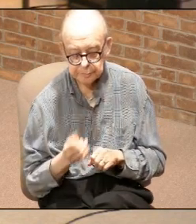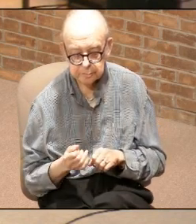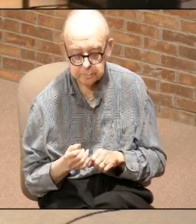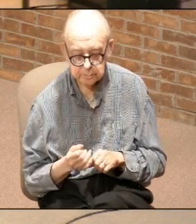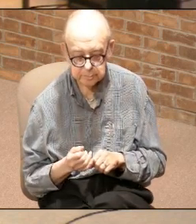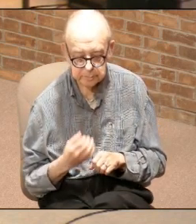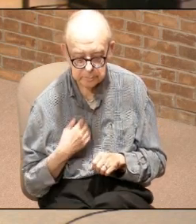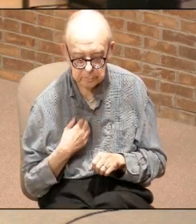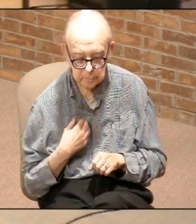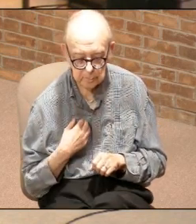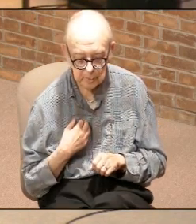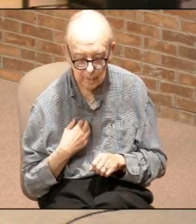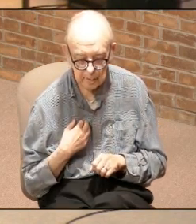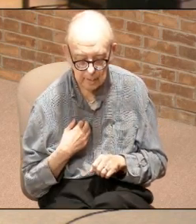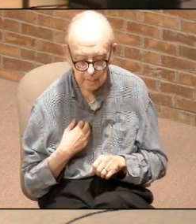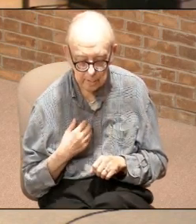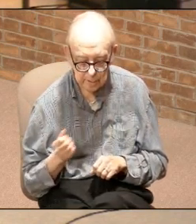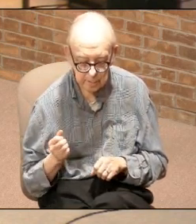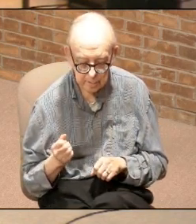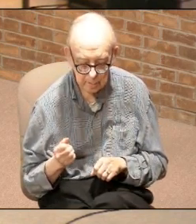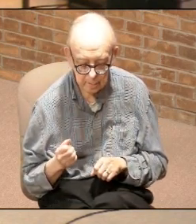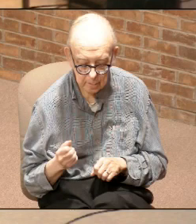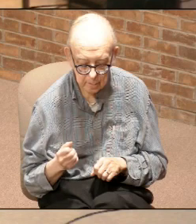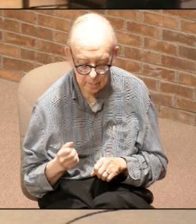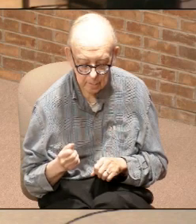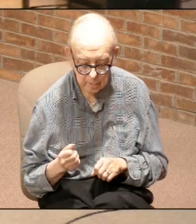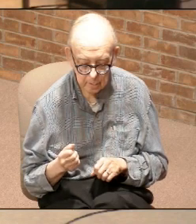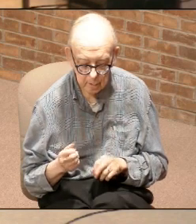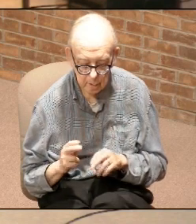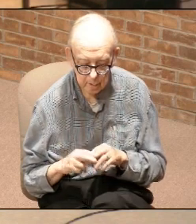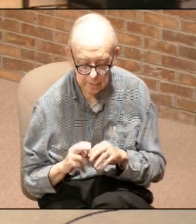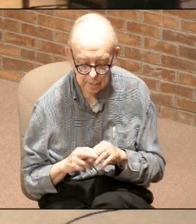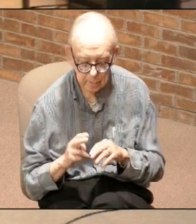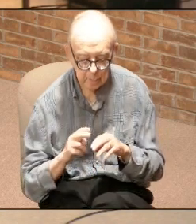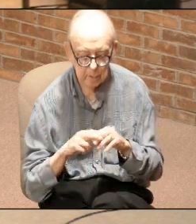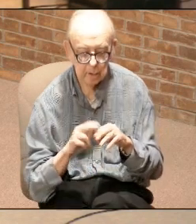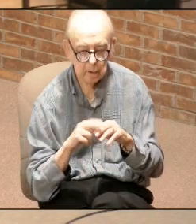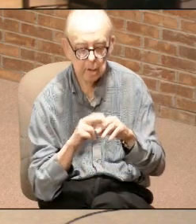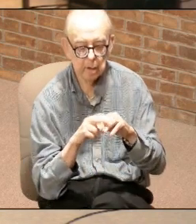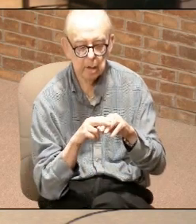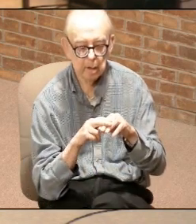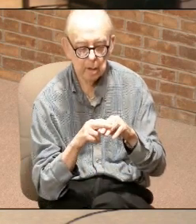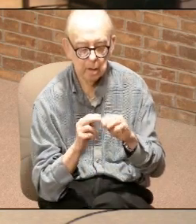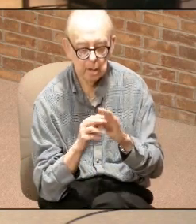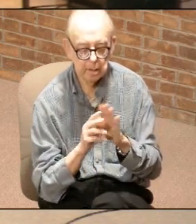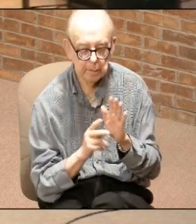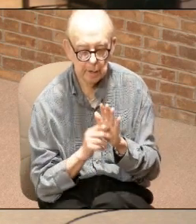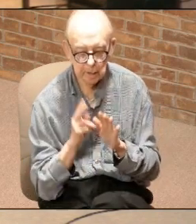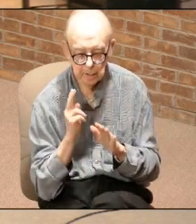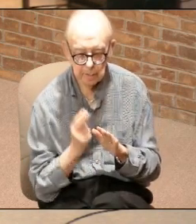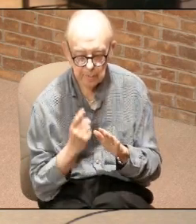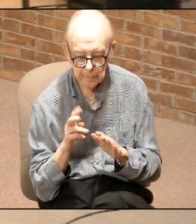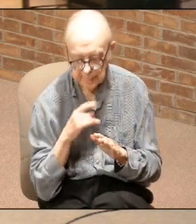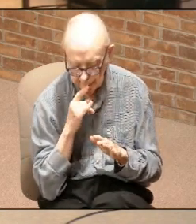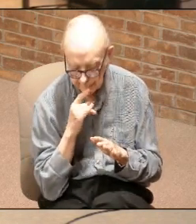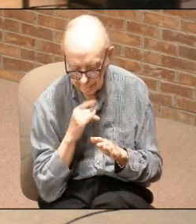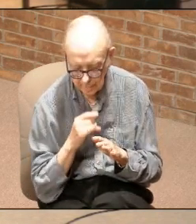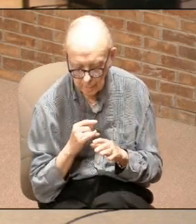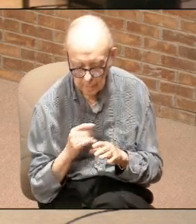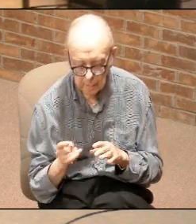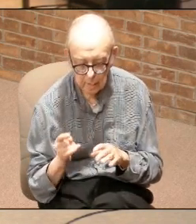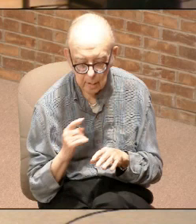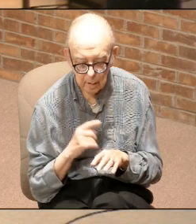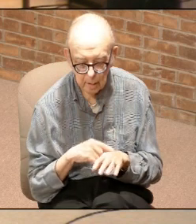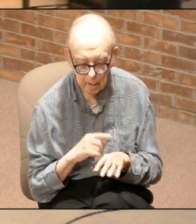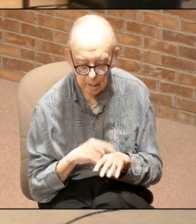we had to take the chairs and stack all of the chairs up in the back so we could use this for the kids as